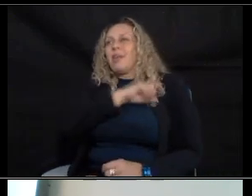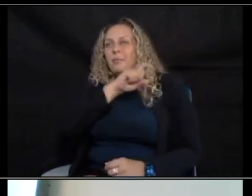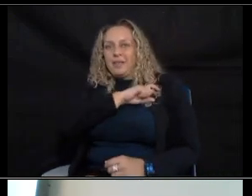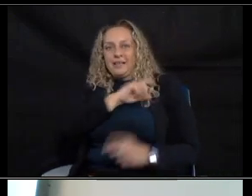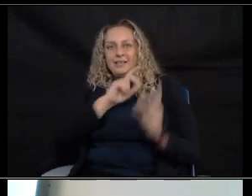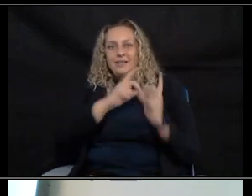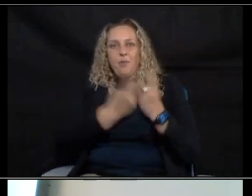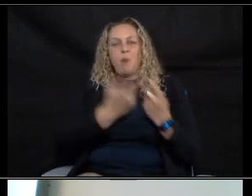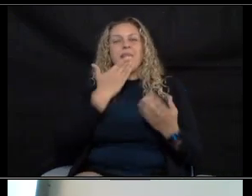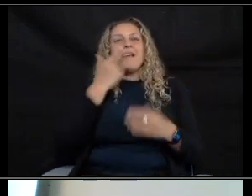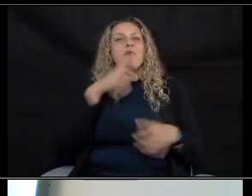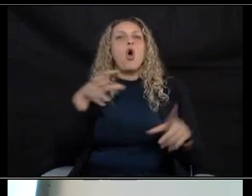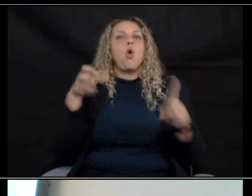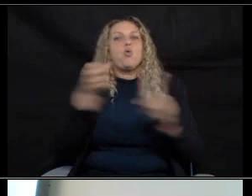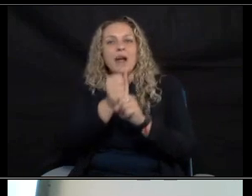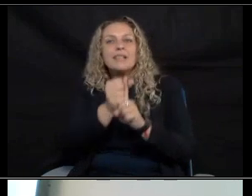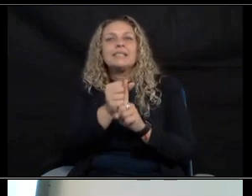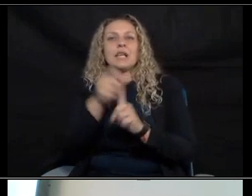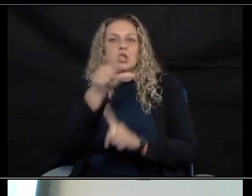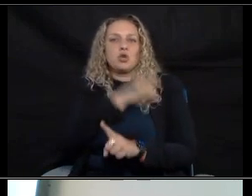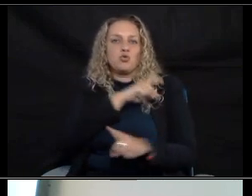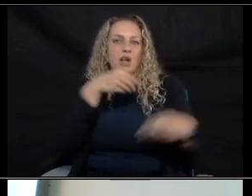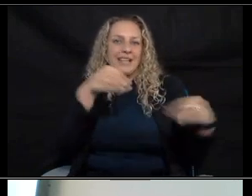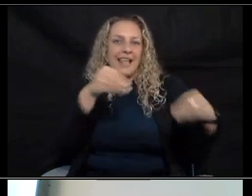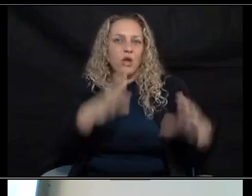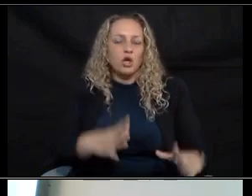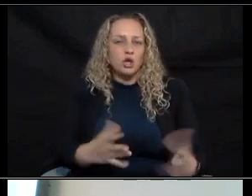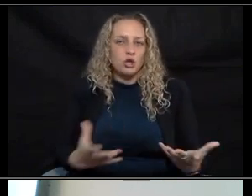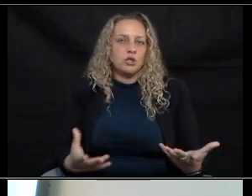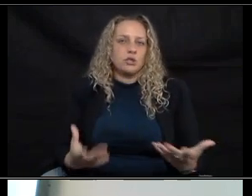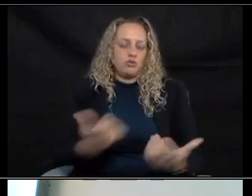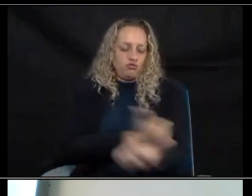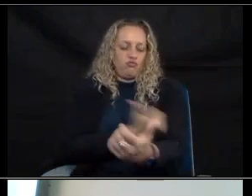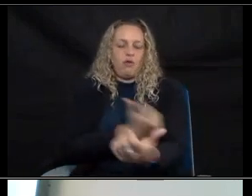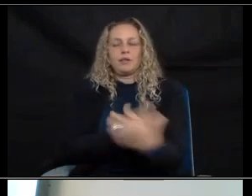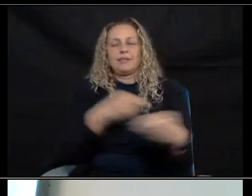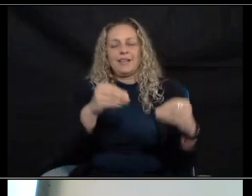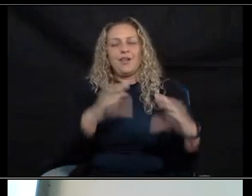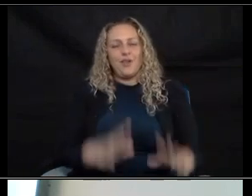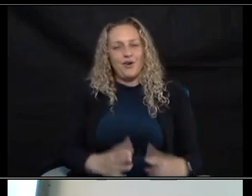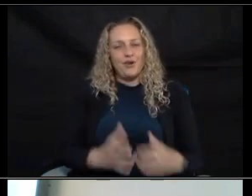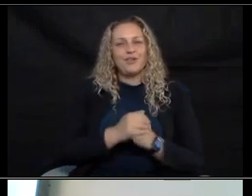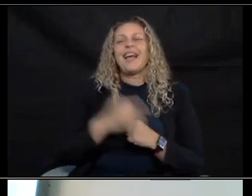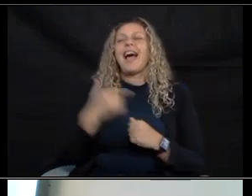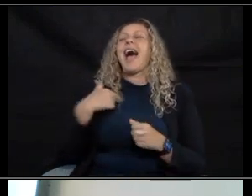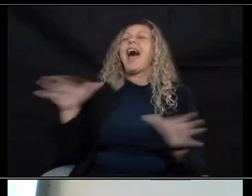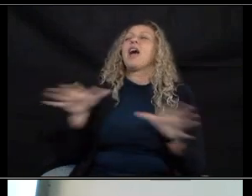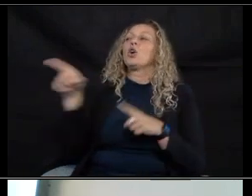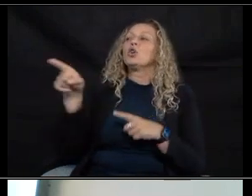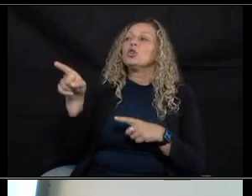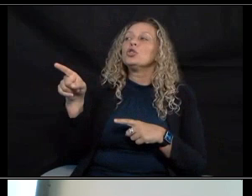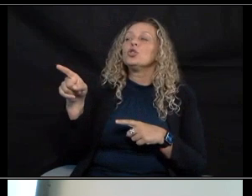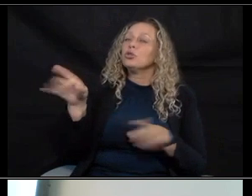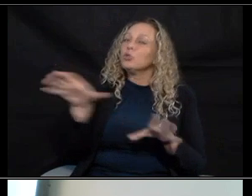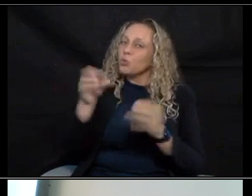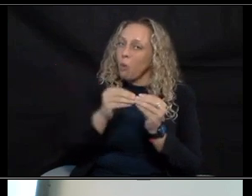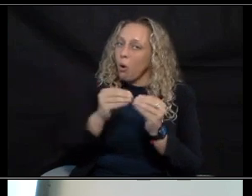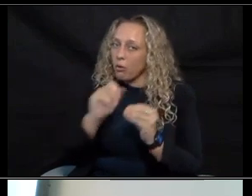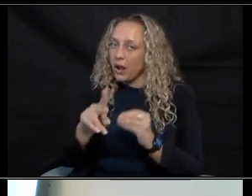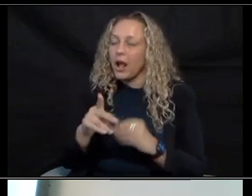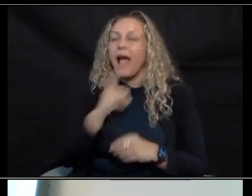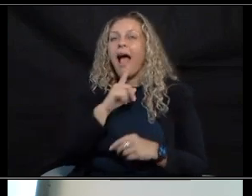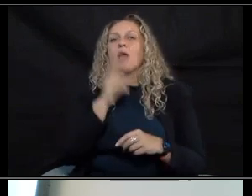those drug dealers. Please come arrest some more. I would encourage you to take a look at all the duplexes